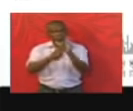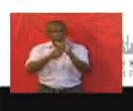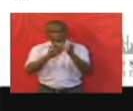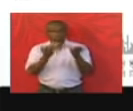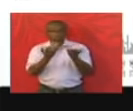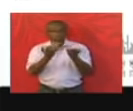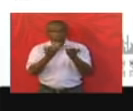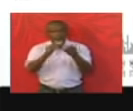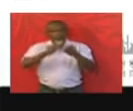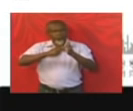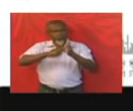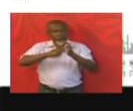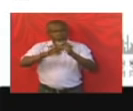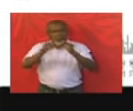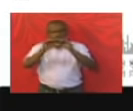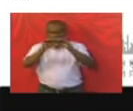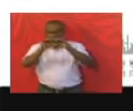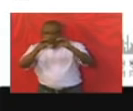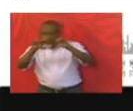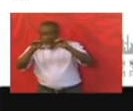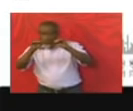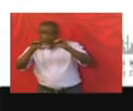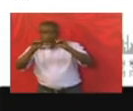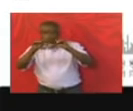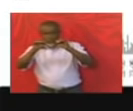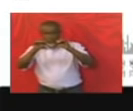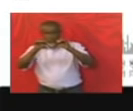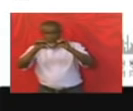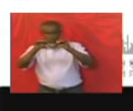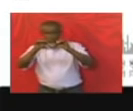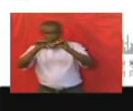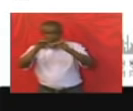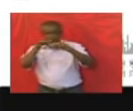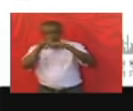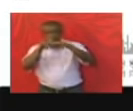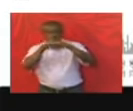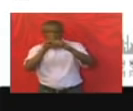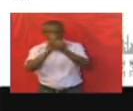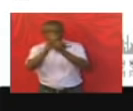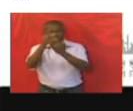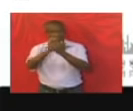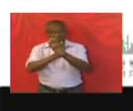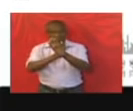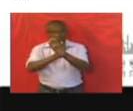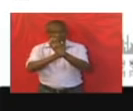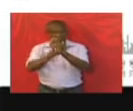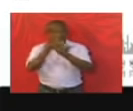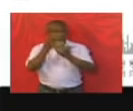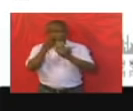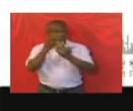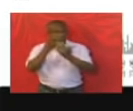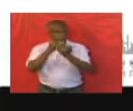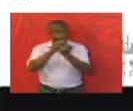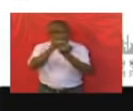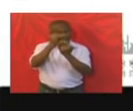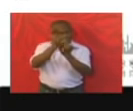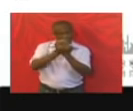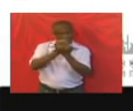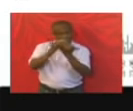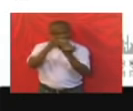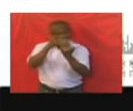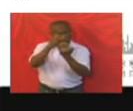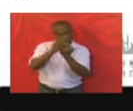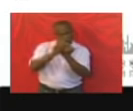or a slight increase as we move into the month of August. So we're seeing that the decrease from May through June into